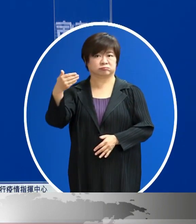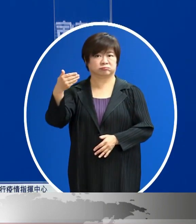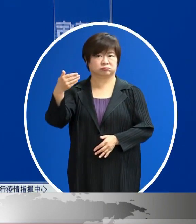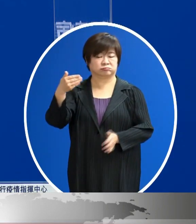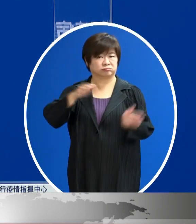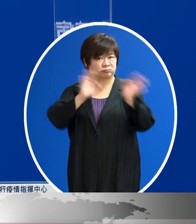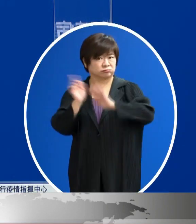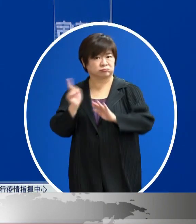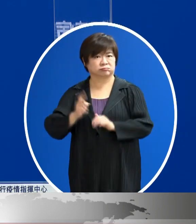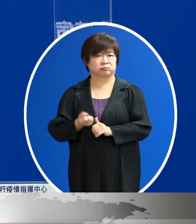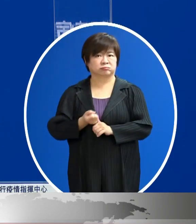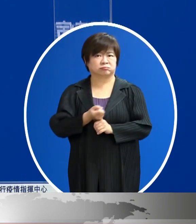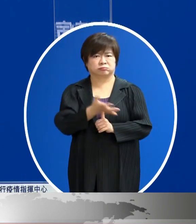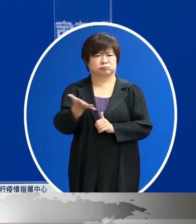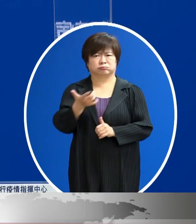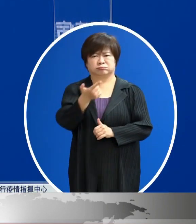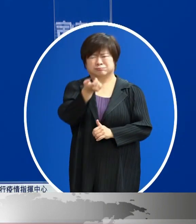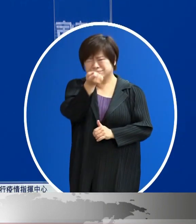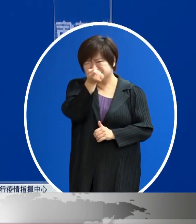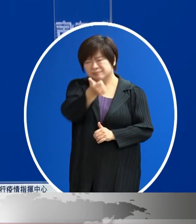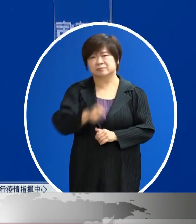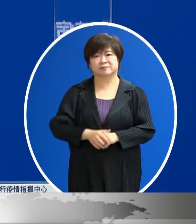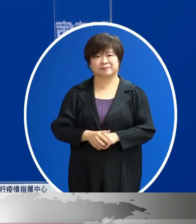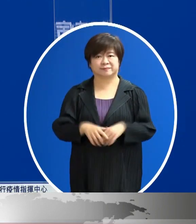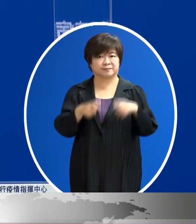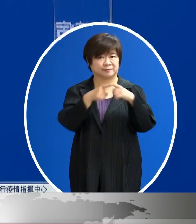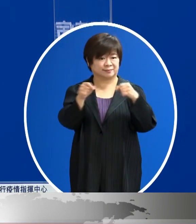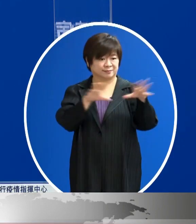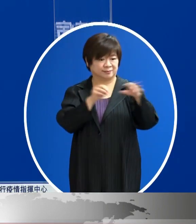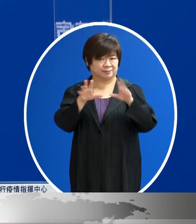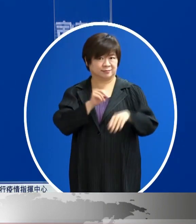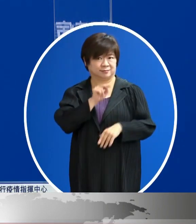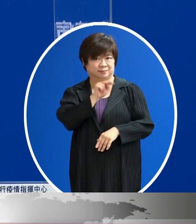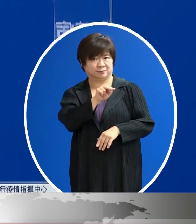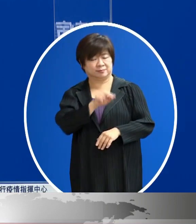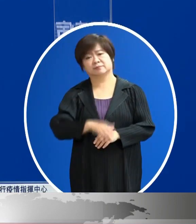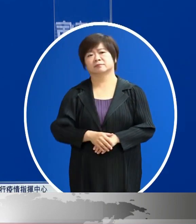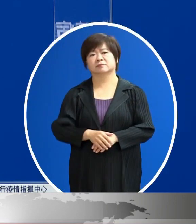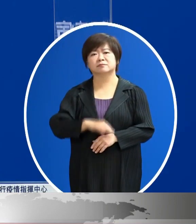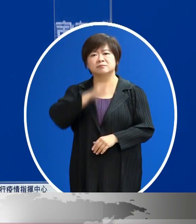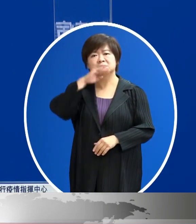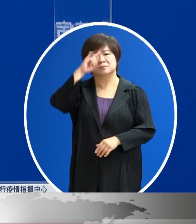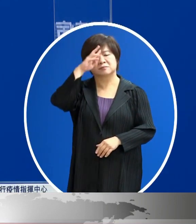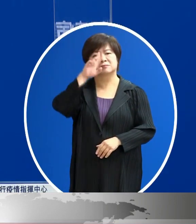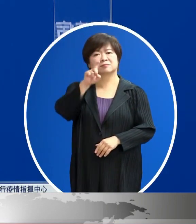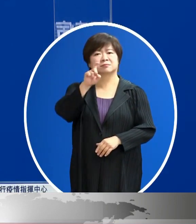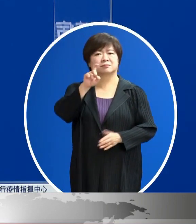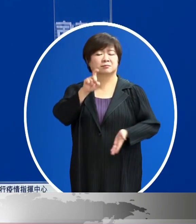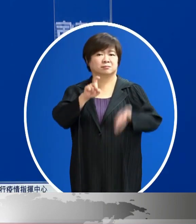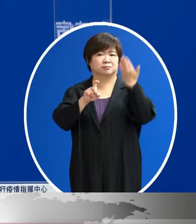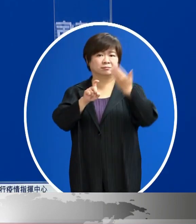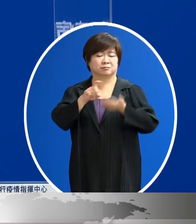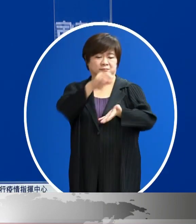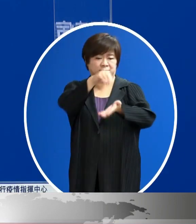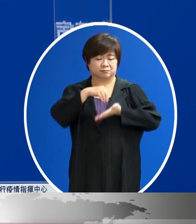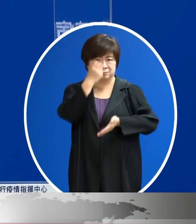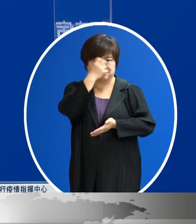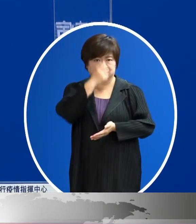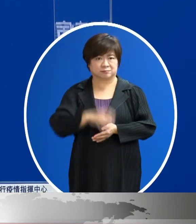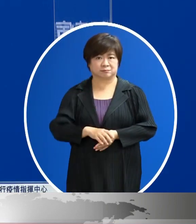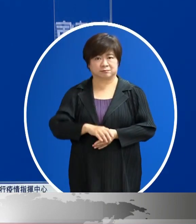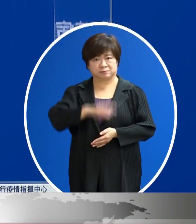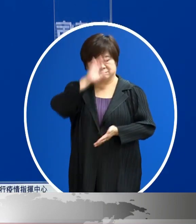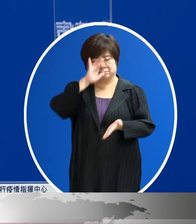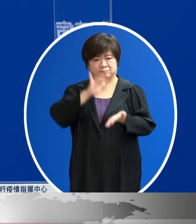viral load starts falling. After 7 to 9 days, infectivity is already very low. According to data from Japan, scientists